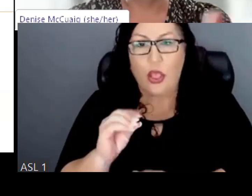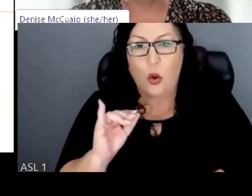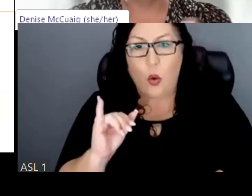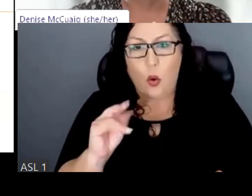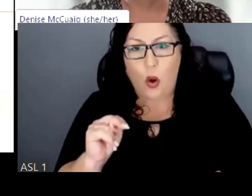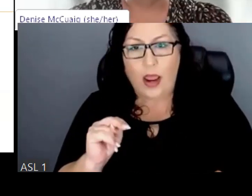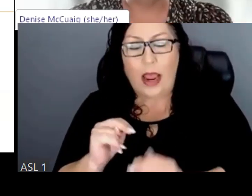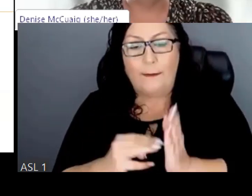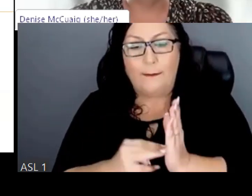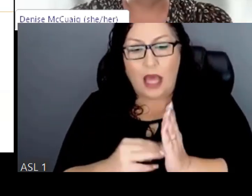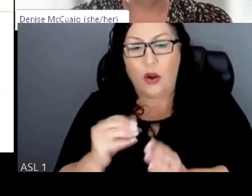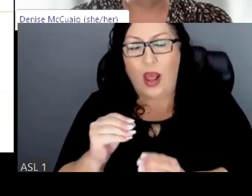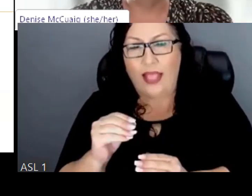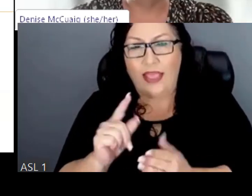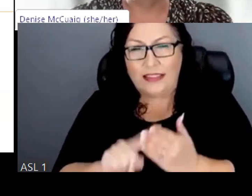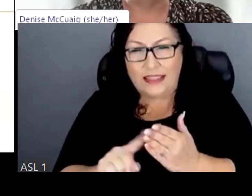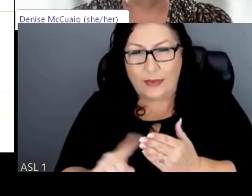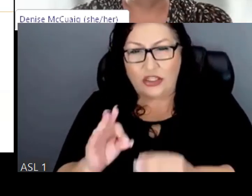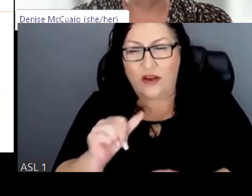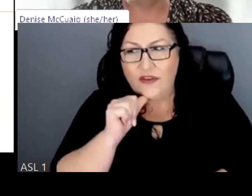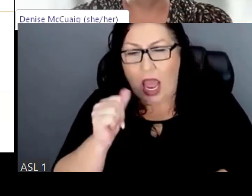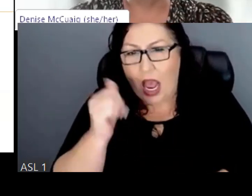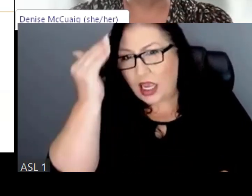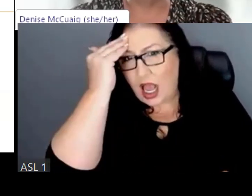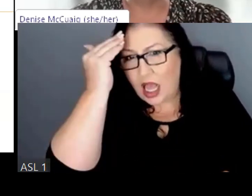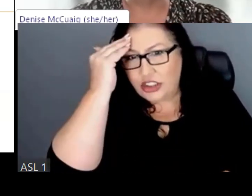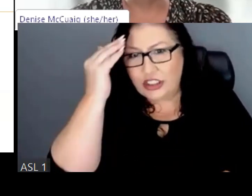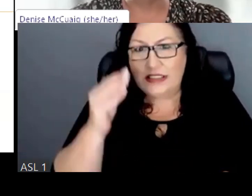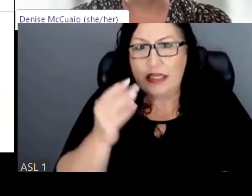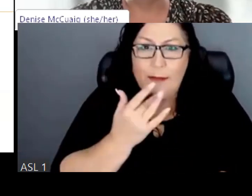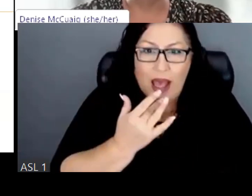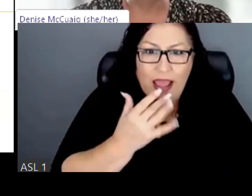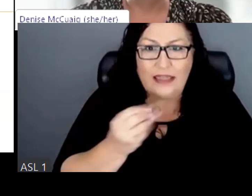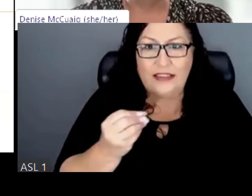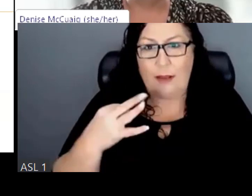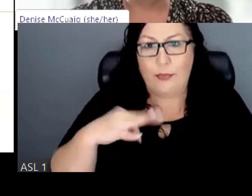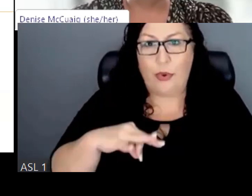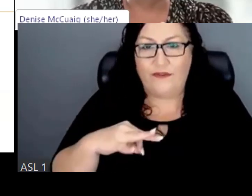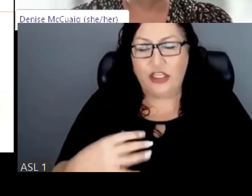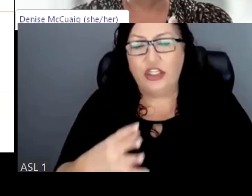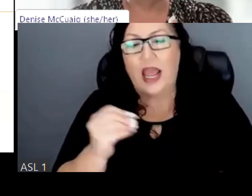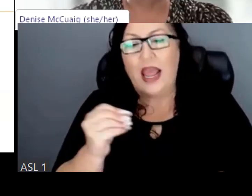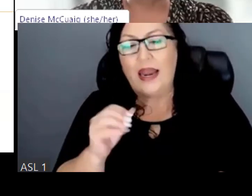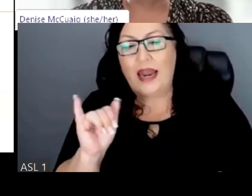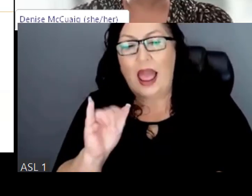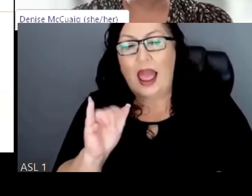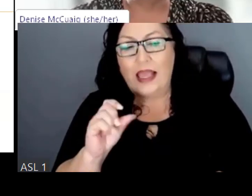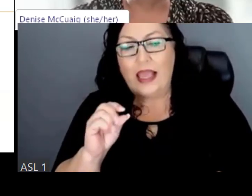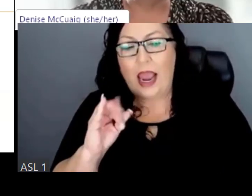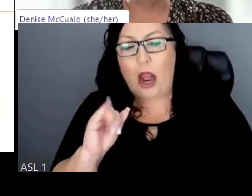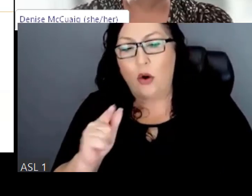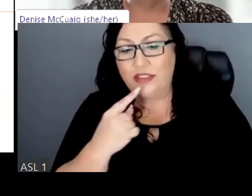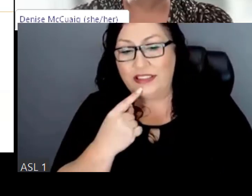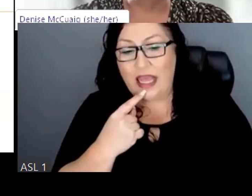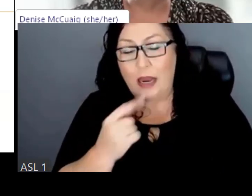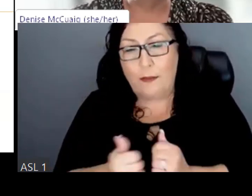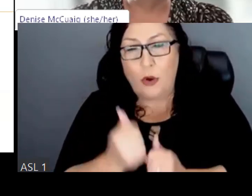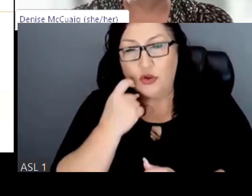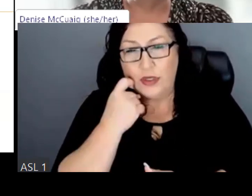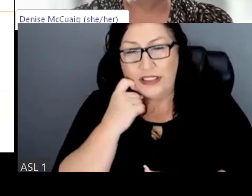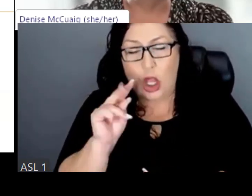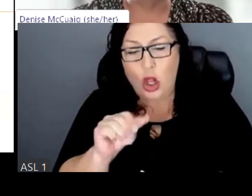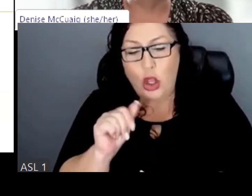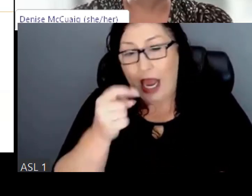the COIN model and the examination of unconscious bias and privilege. And then, as Carol stated, most